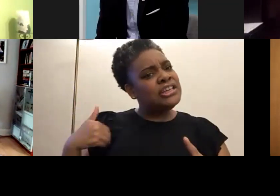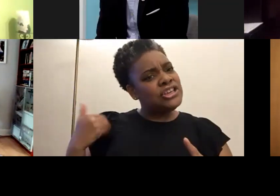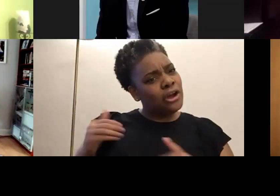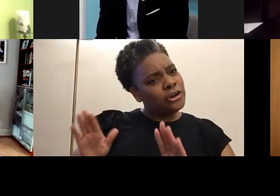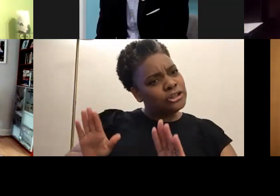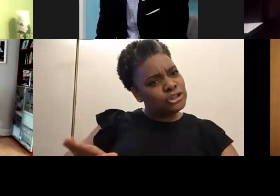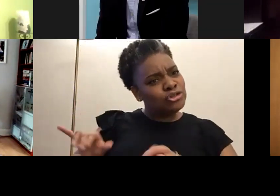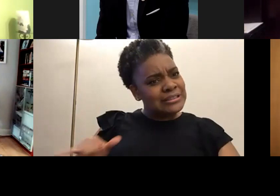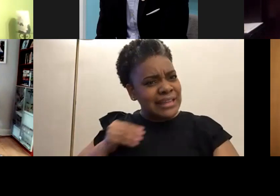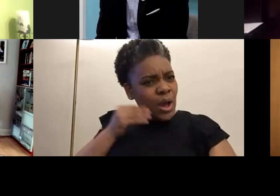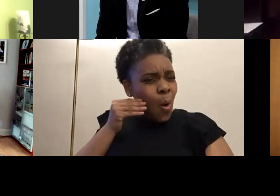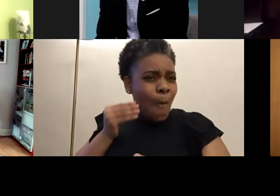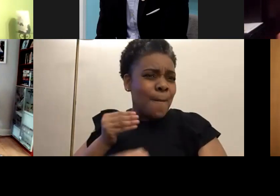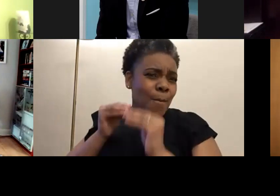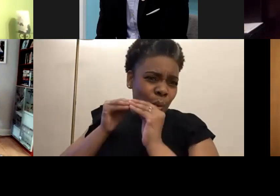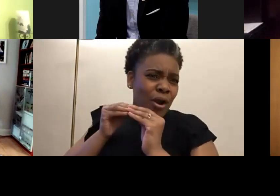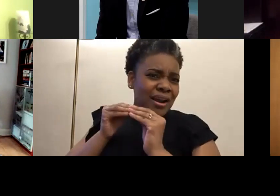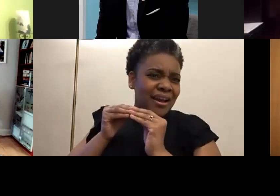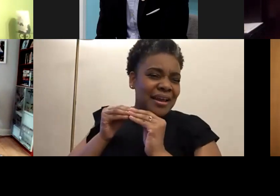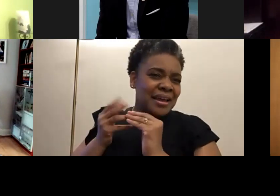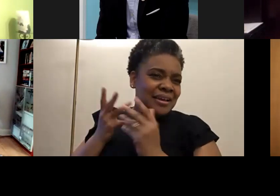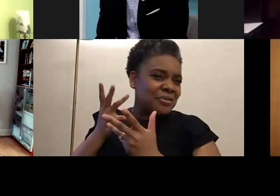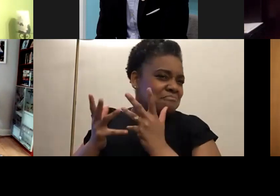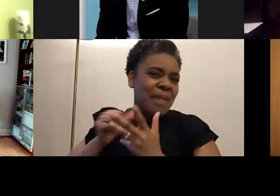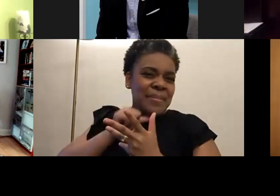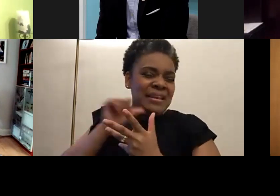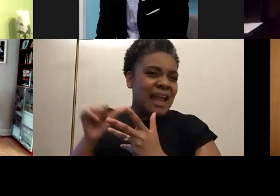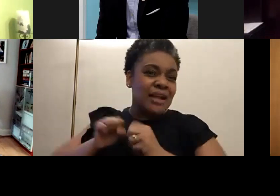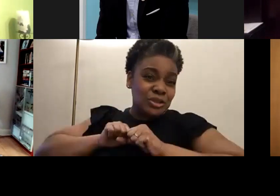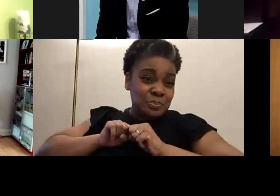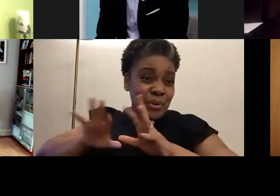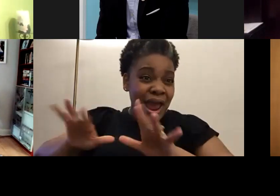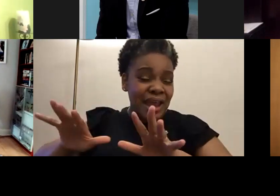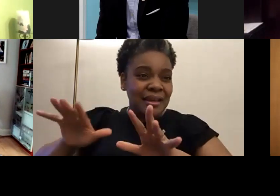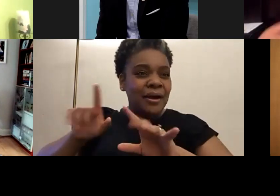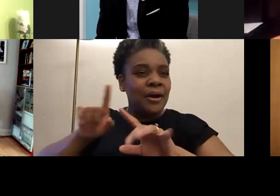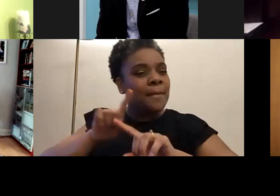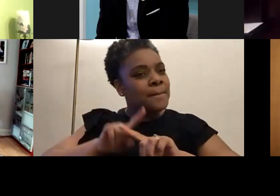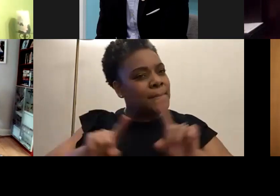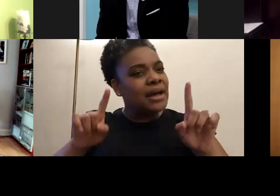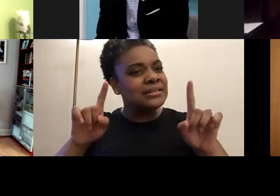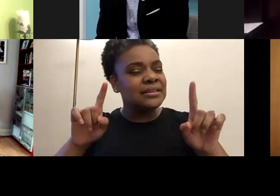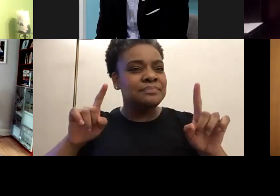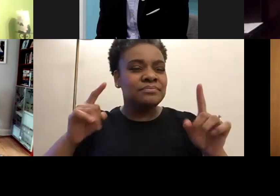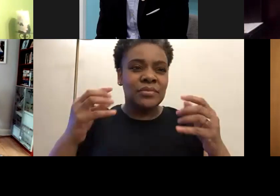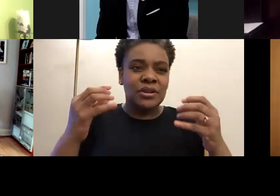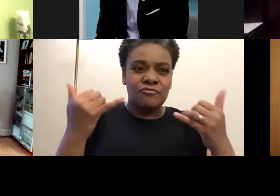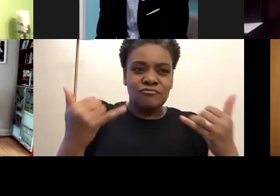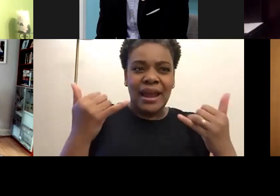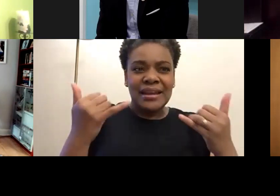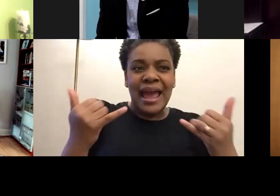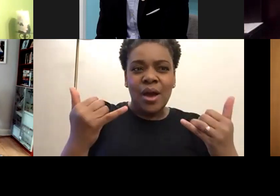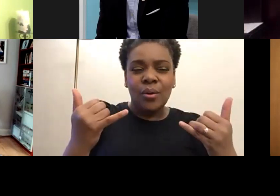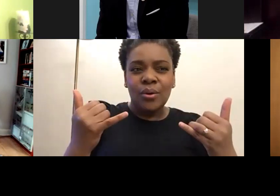home-based and not as good, likely to be super spreaders. So I do think that parents need to look at when that's going to be available. Right now, who are you going to be turning to get your